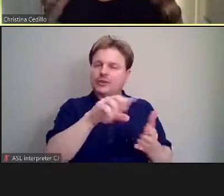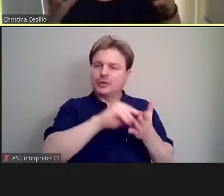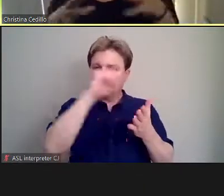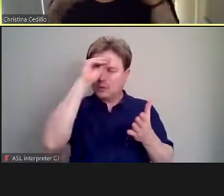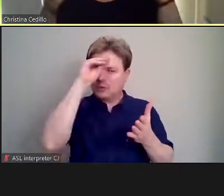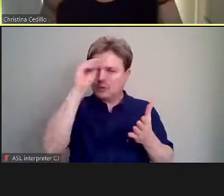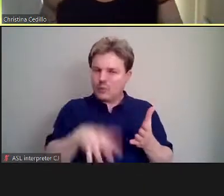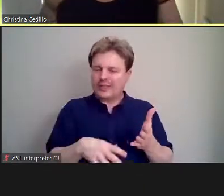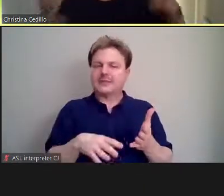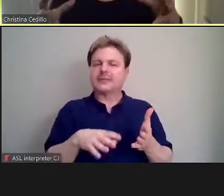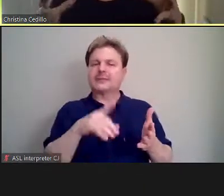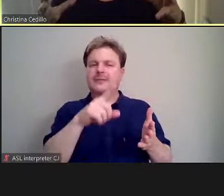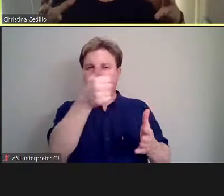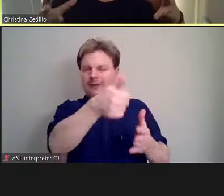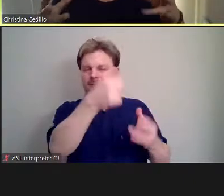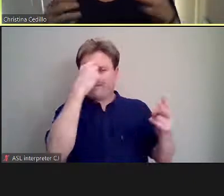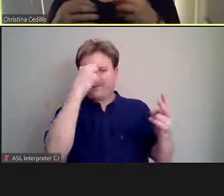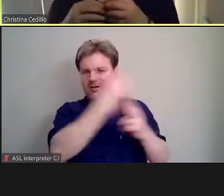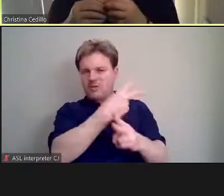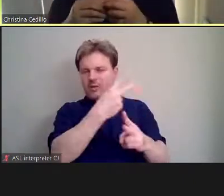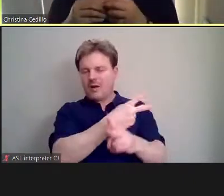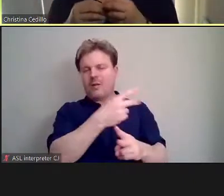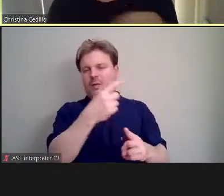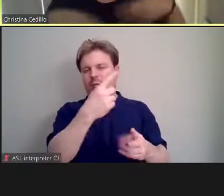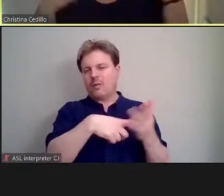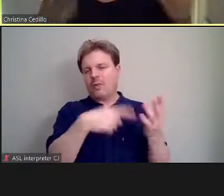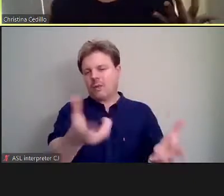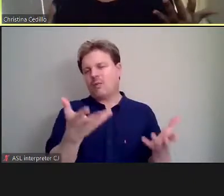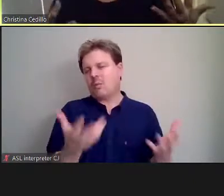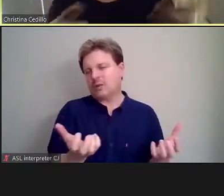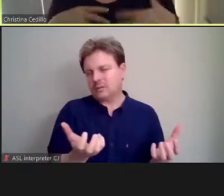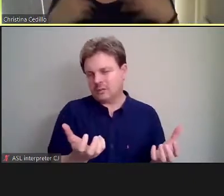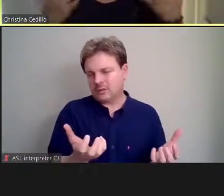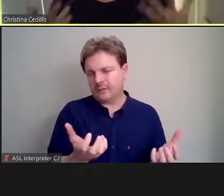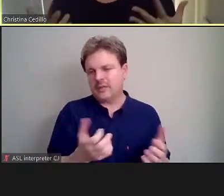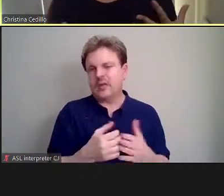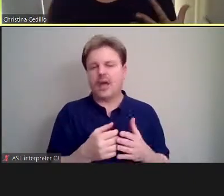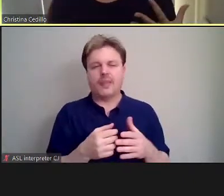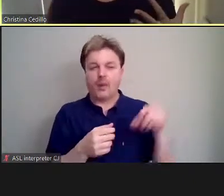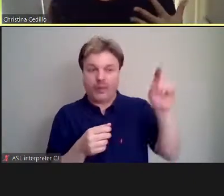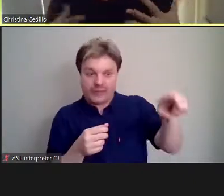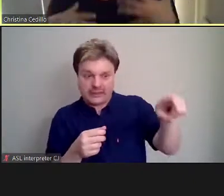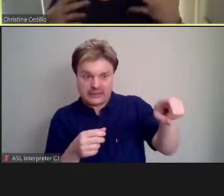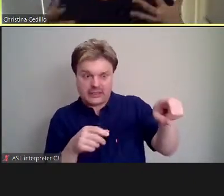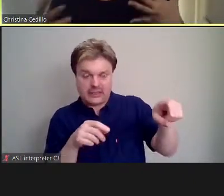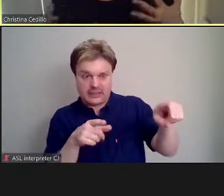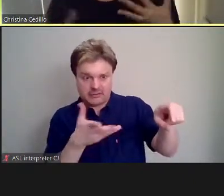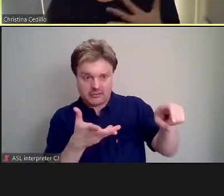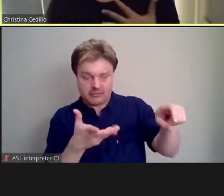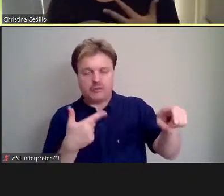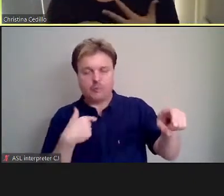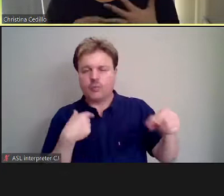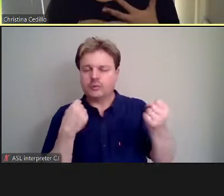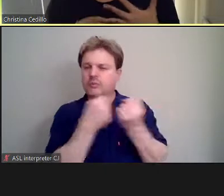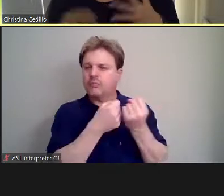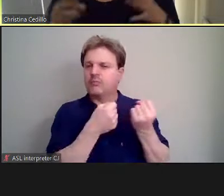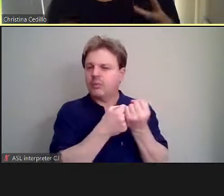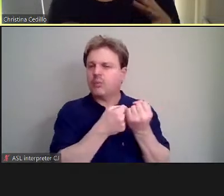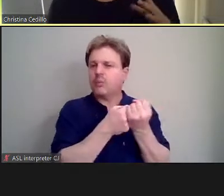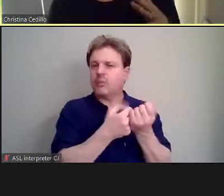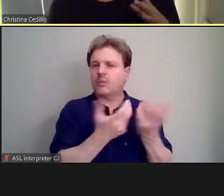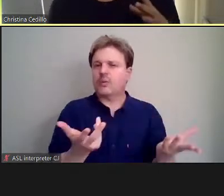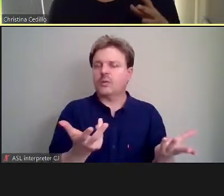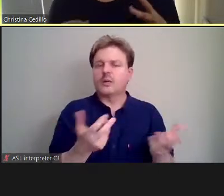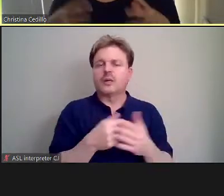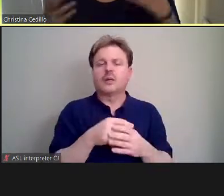figure out what they want, and then we can assist them with what they need for that, even if we think that